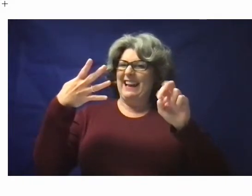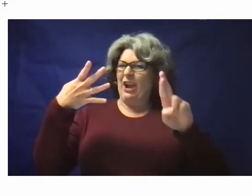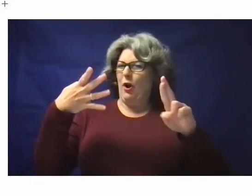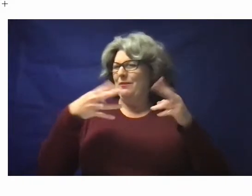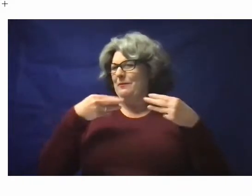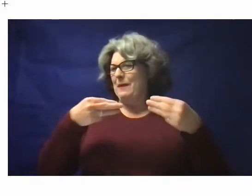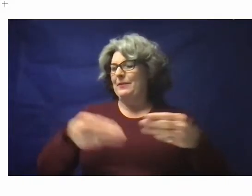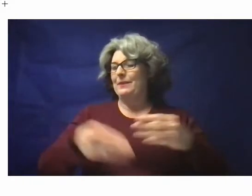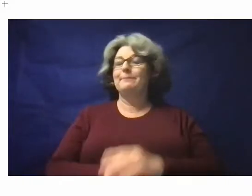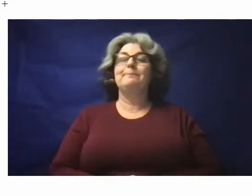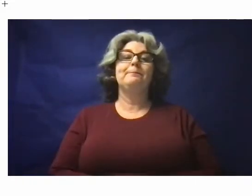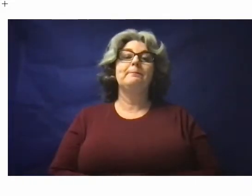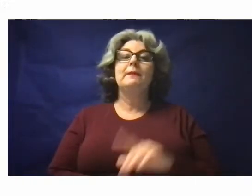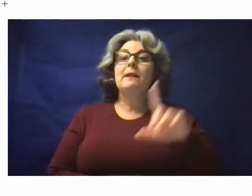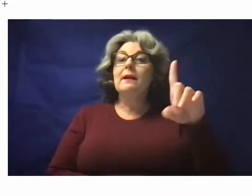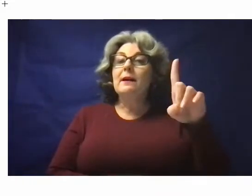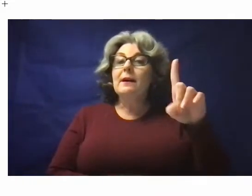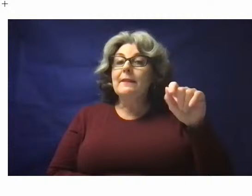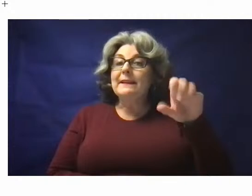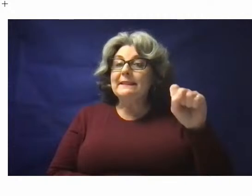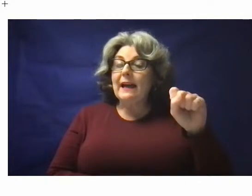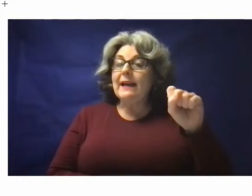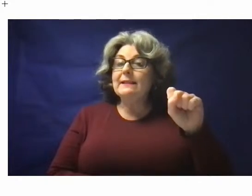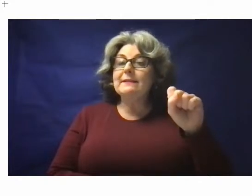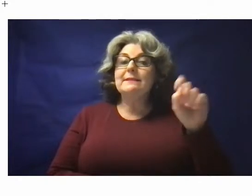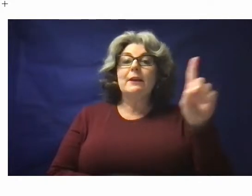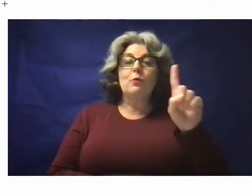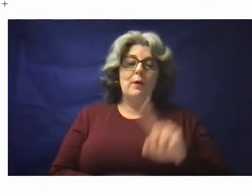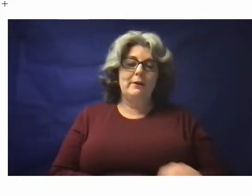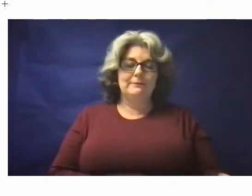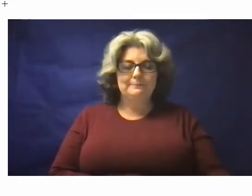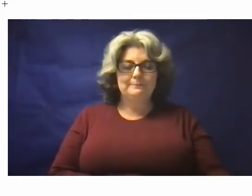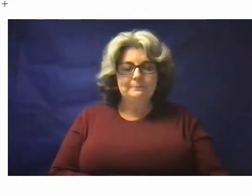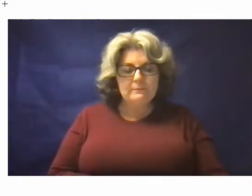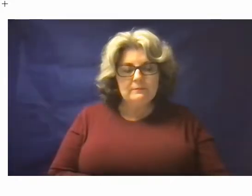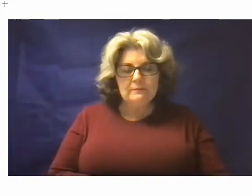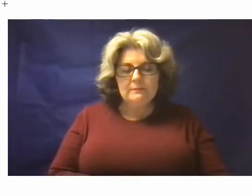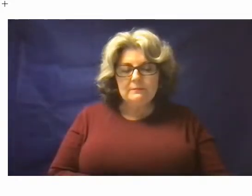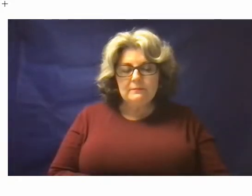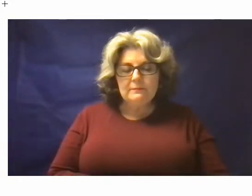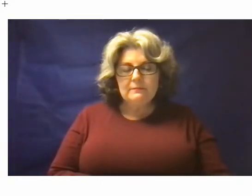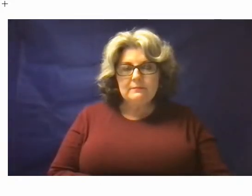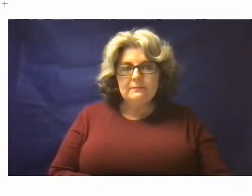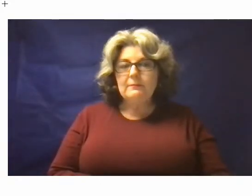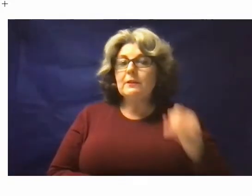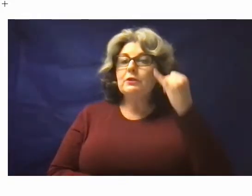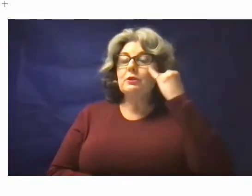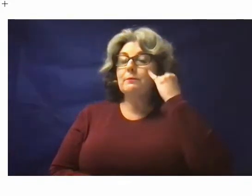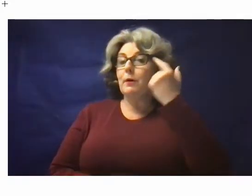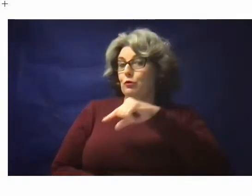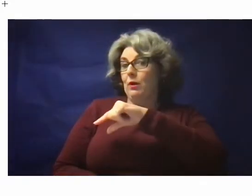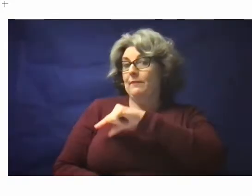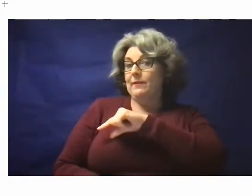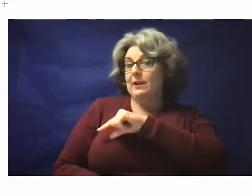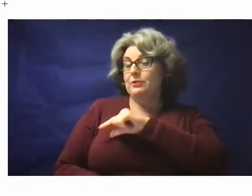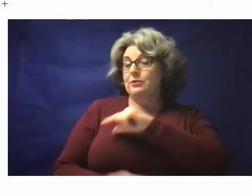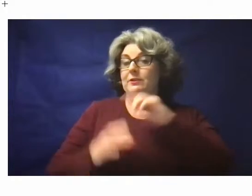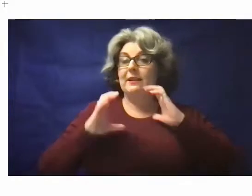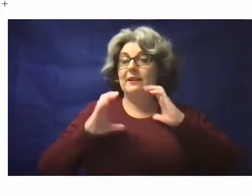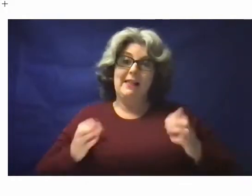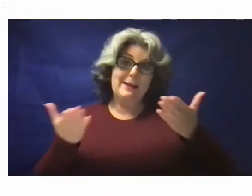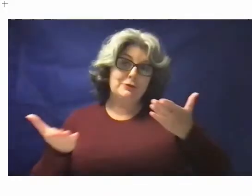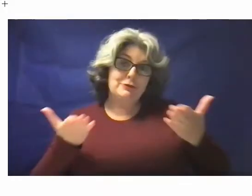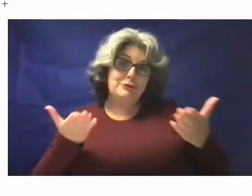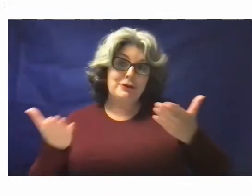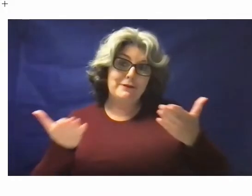important. And so, for example, if we're looking at the qualification of client service and you